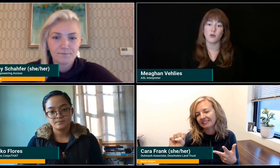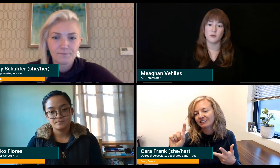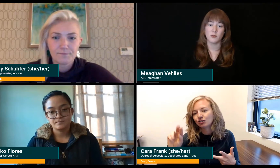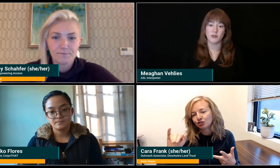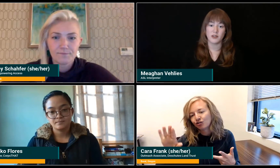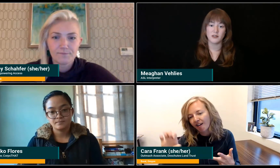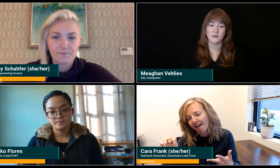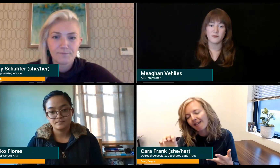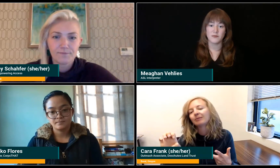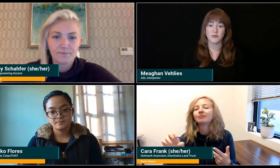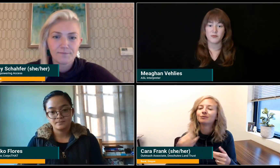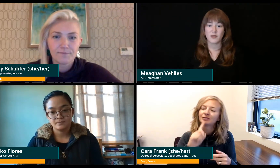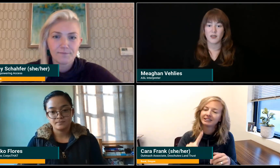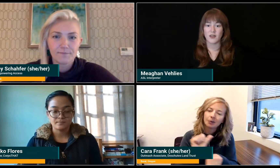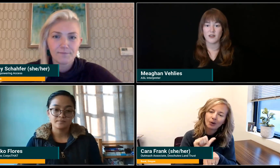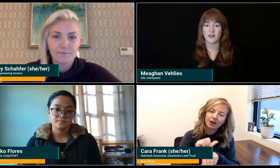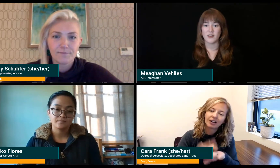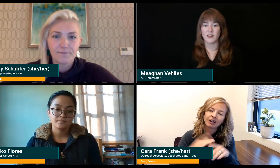Wasco, the Warm Spring,